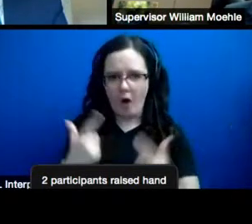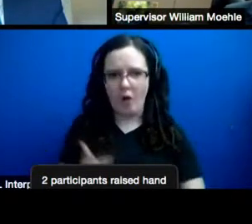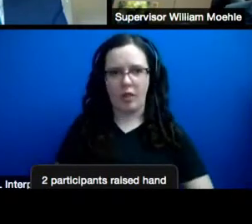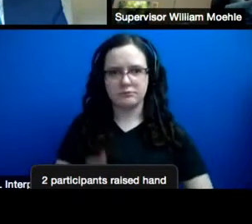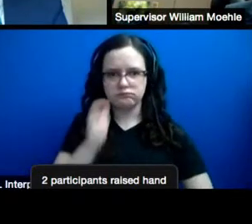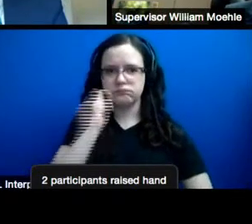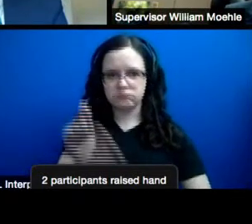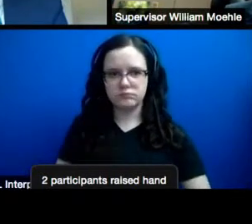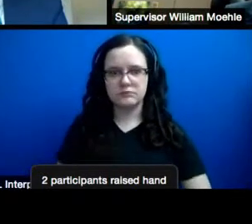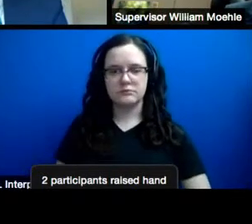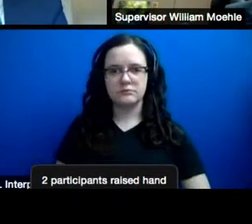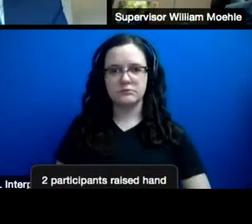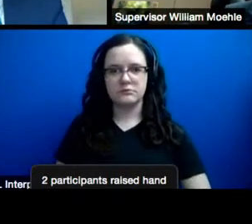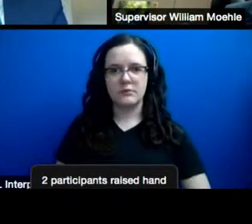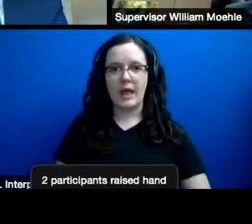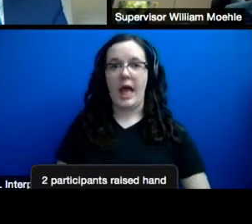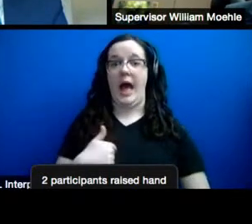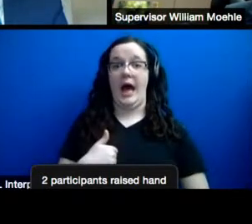I am